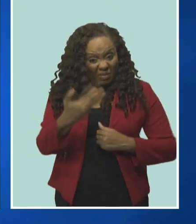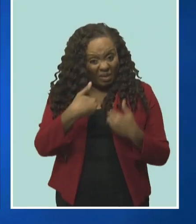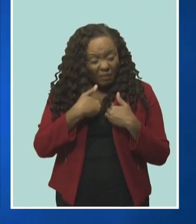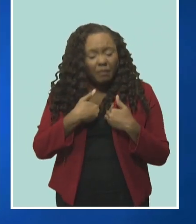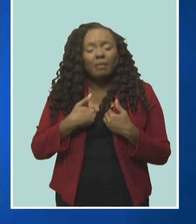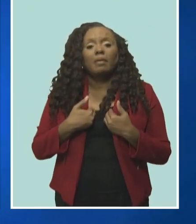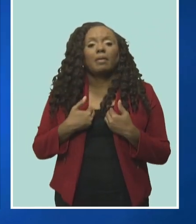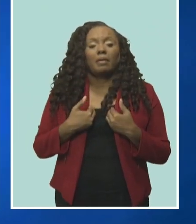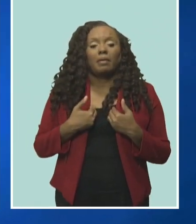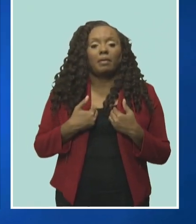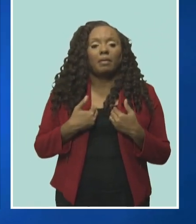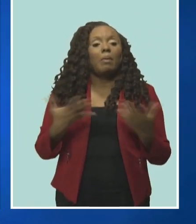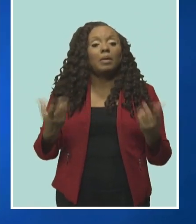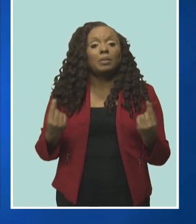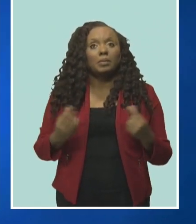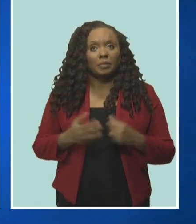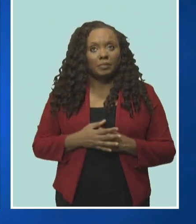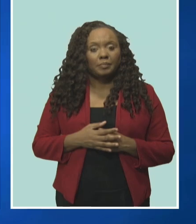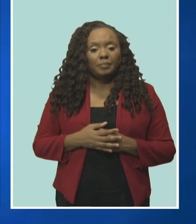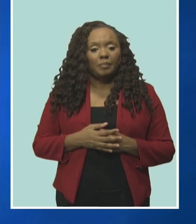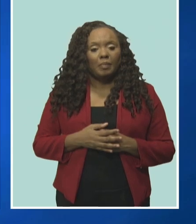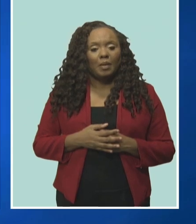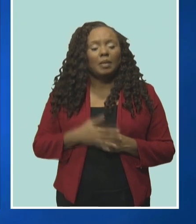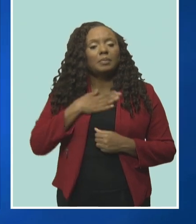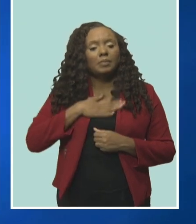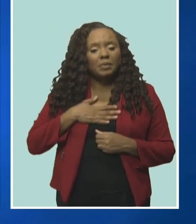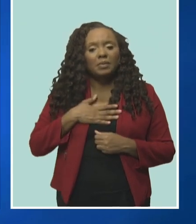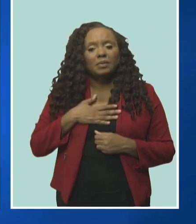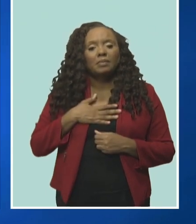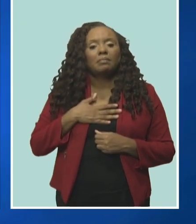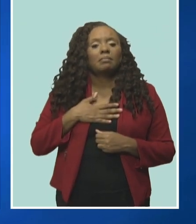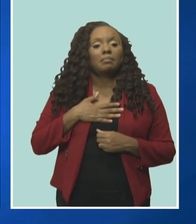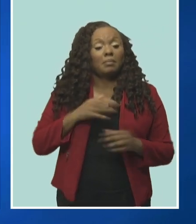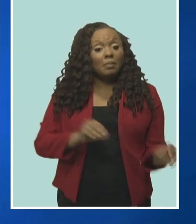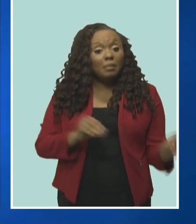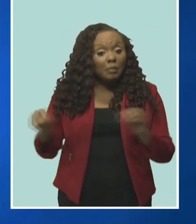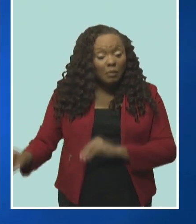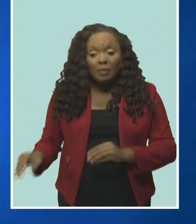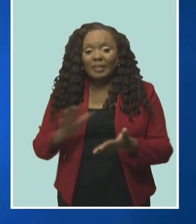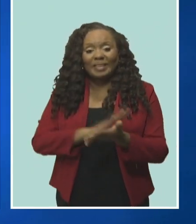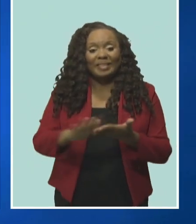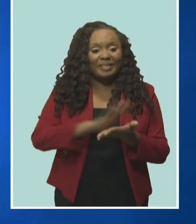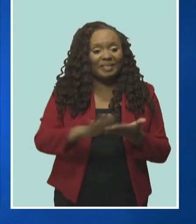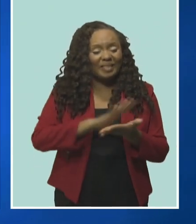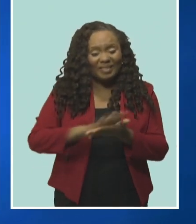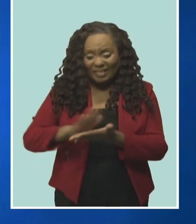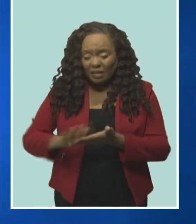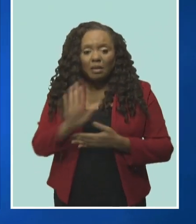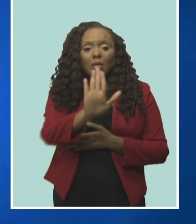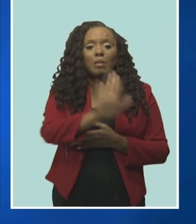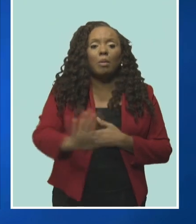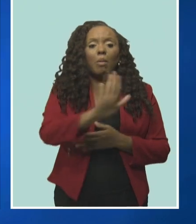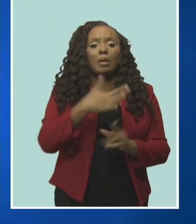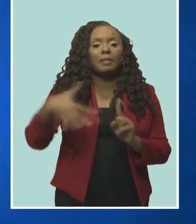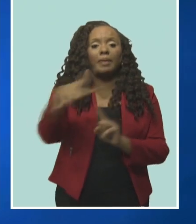what we ask you kindly to do, not we're requesting you to have them removed and clean the place. In this